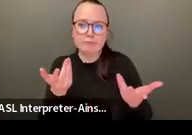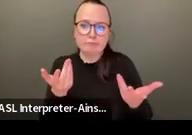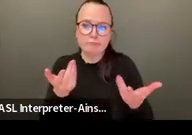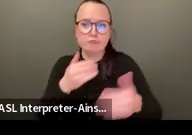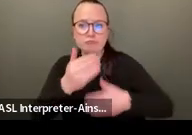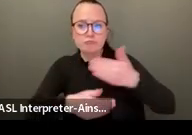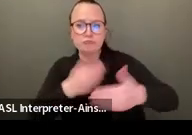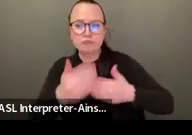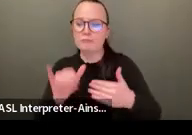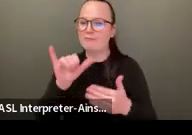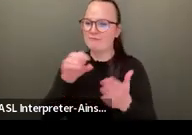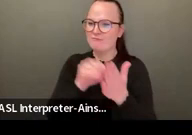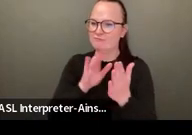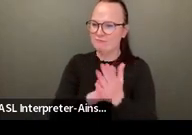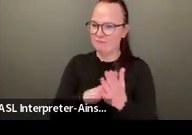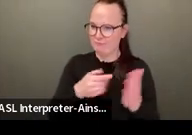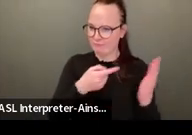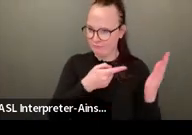documented here.